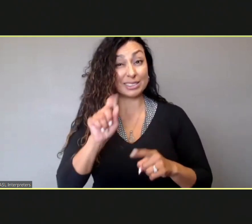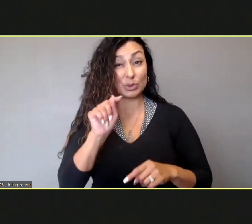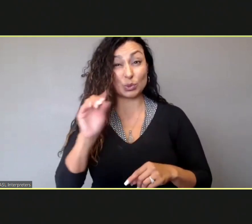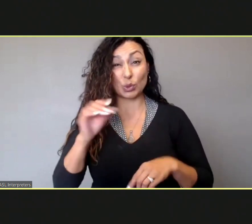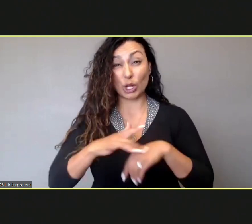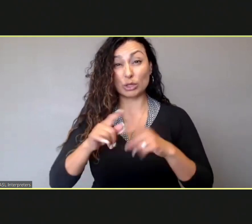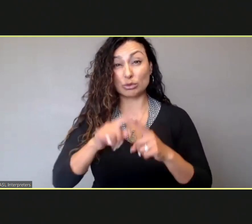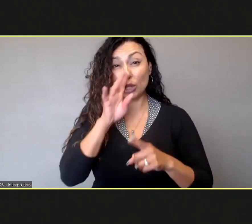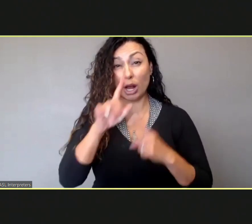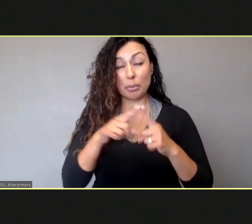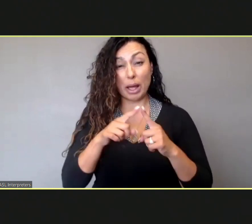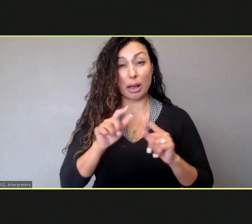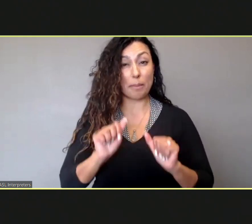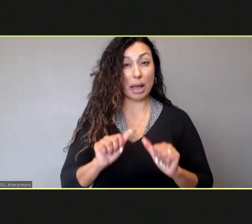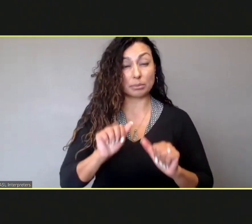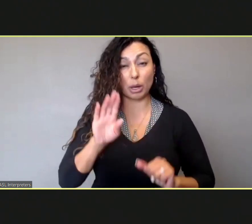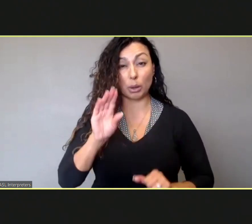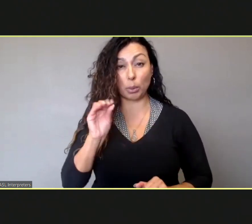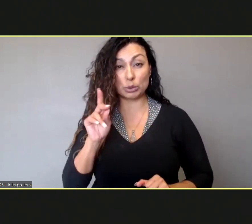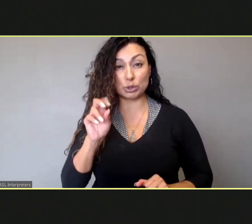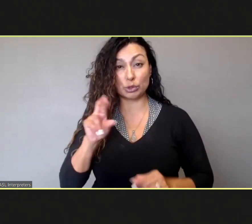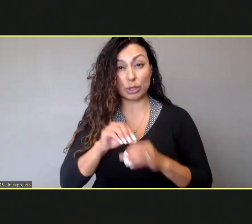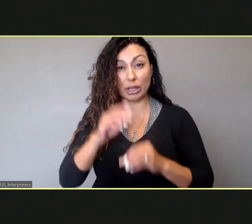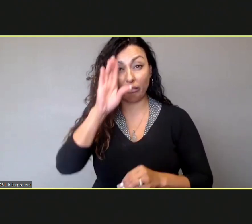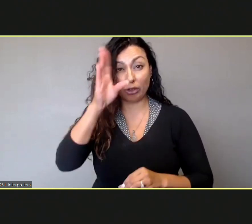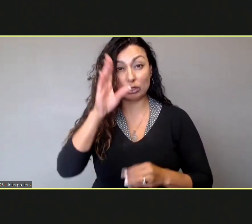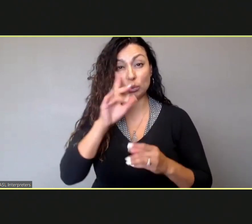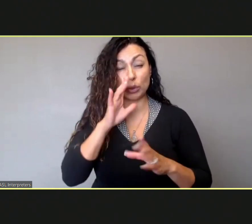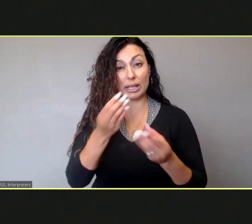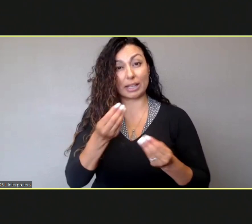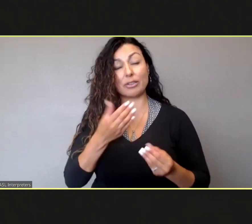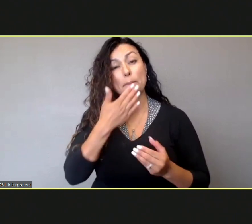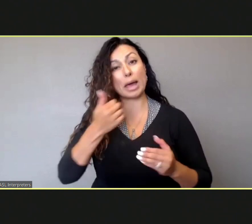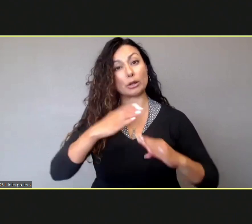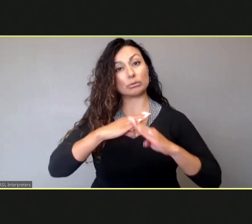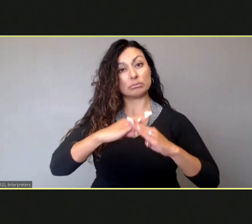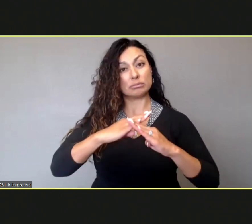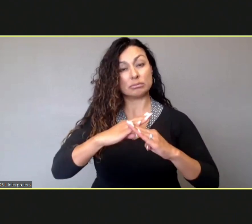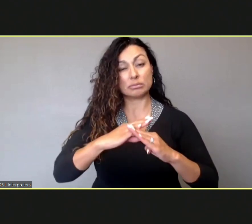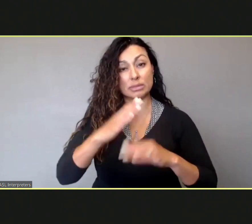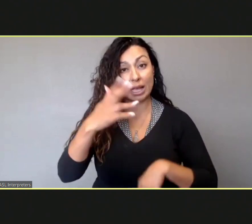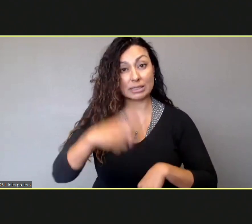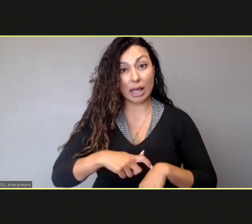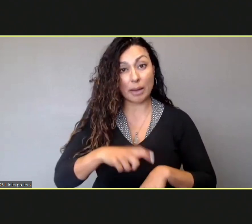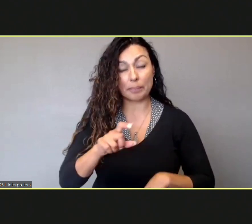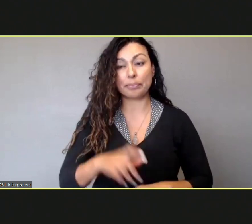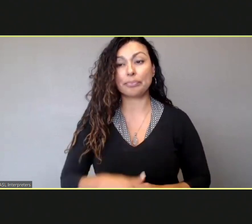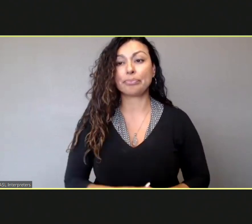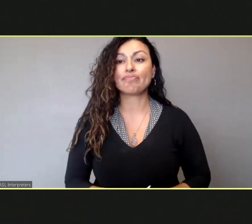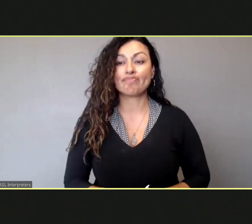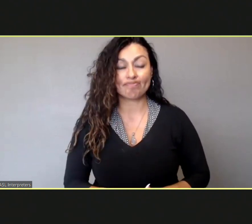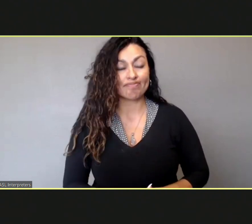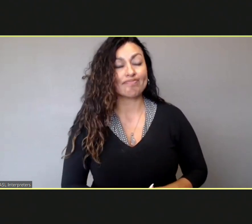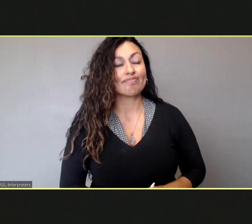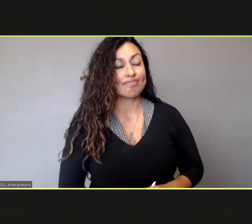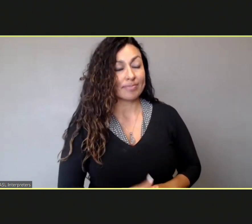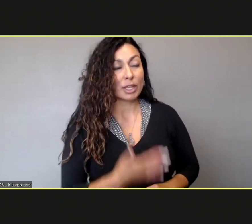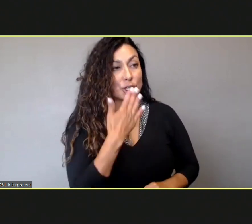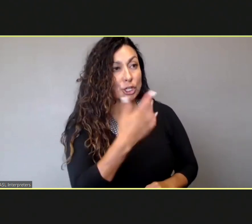talk about a possible booster in the coming future that'll give more immunity against them? Yeah, it's a really good question. And